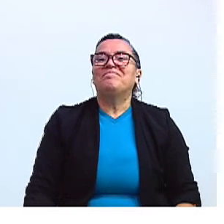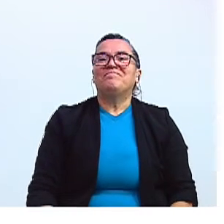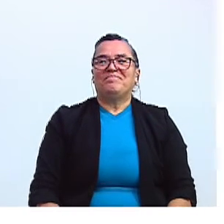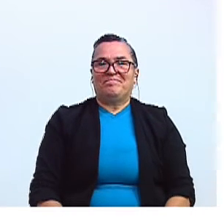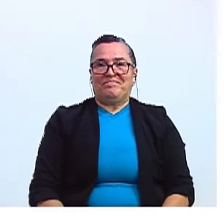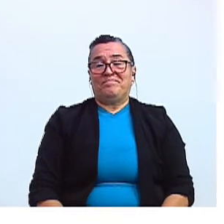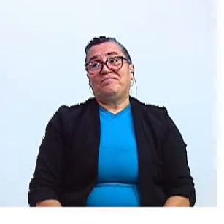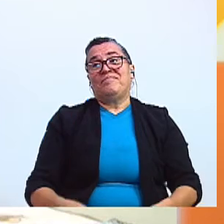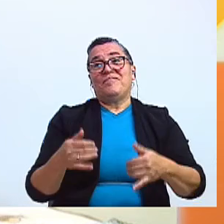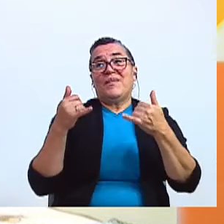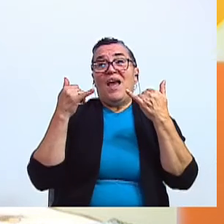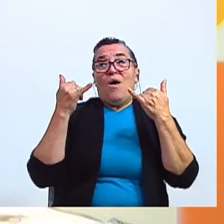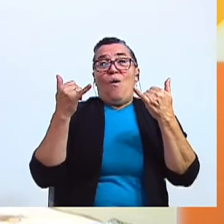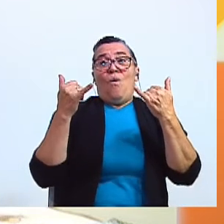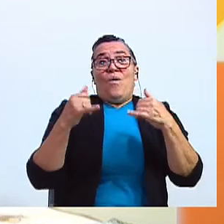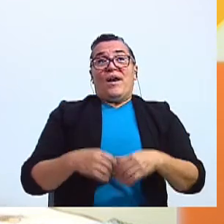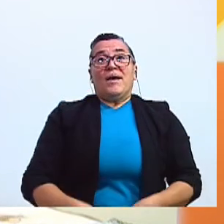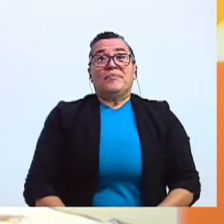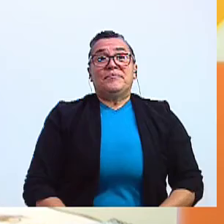Now,